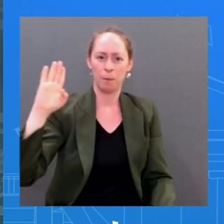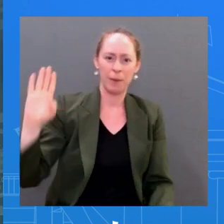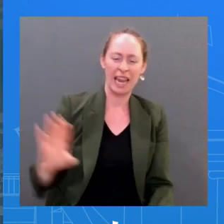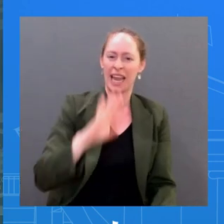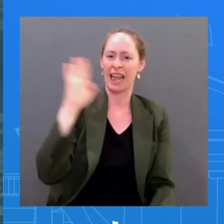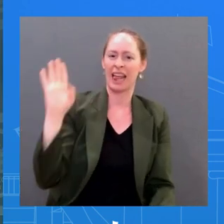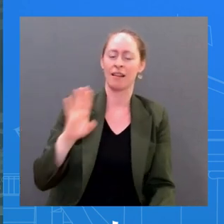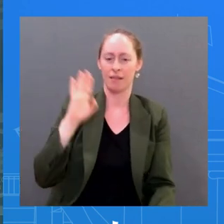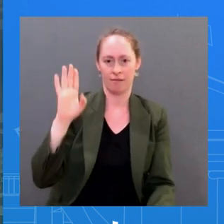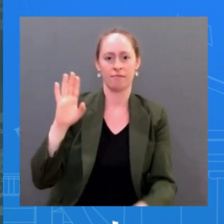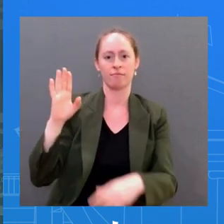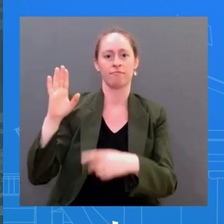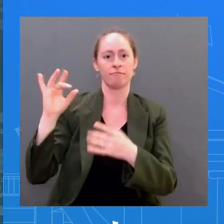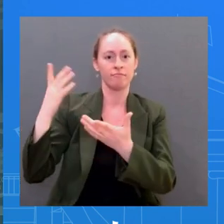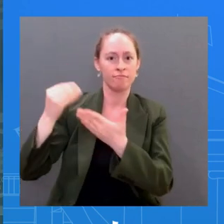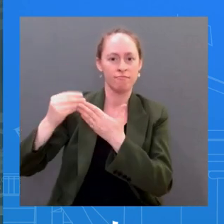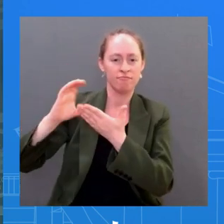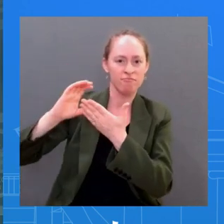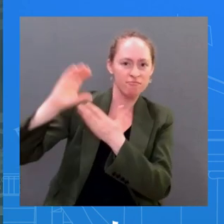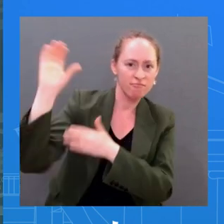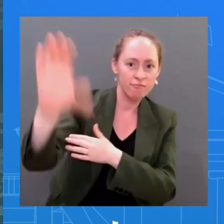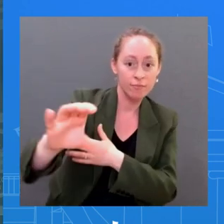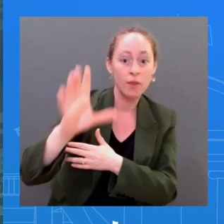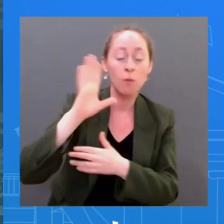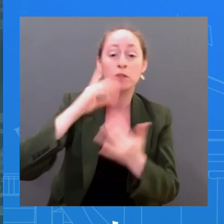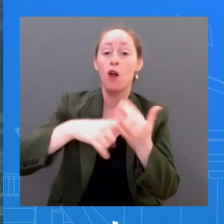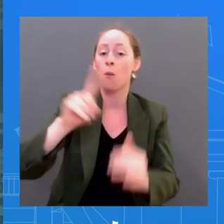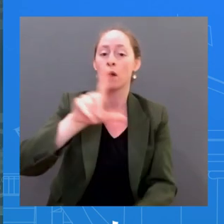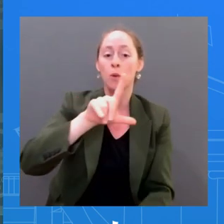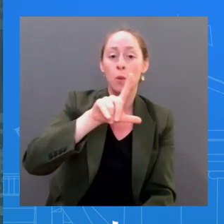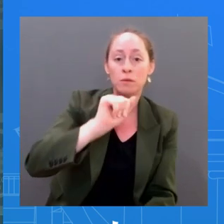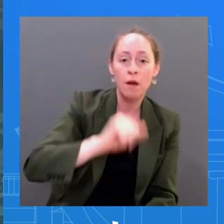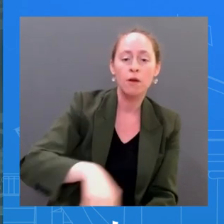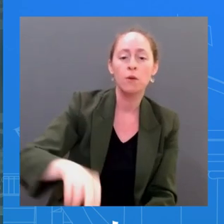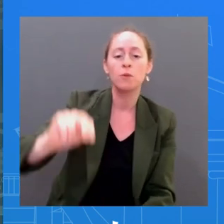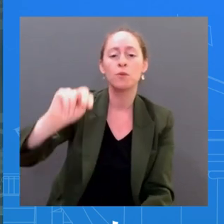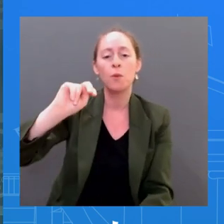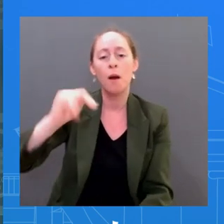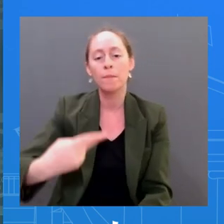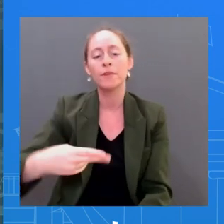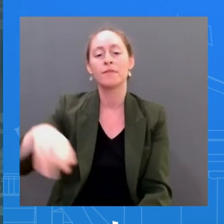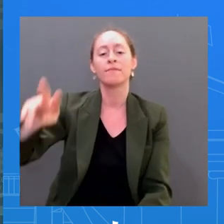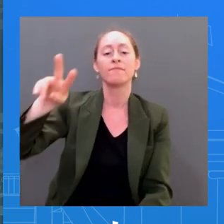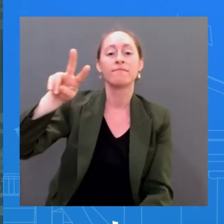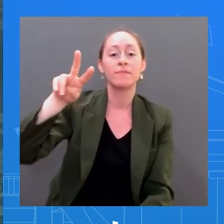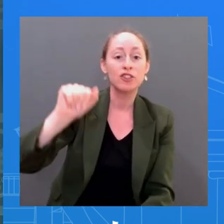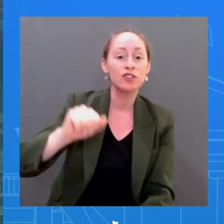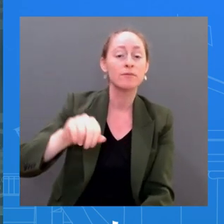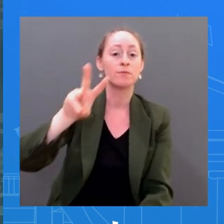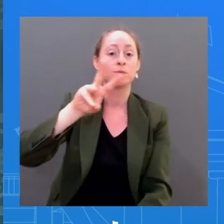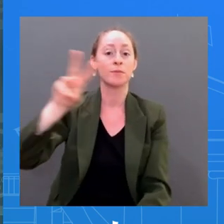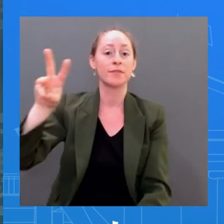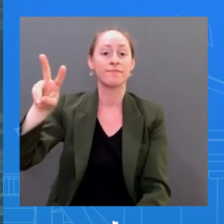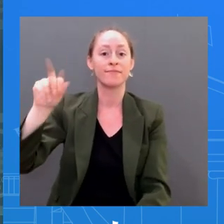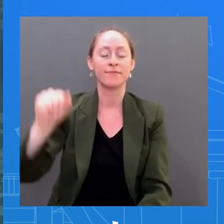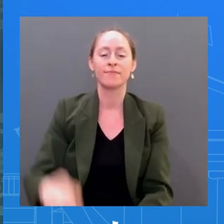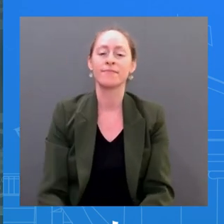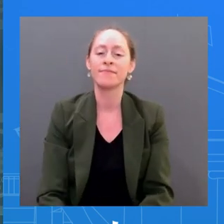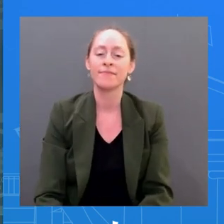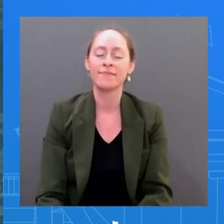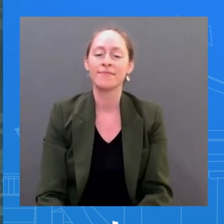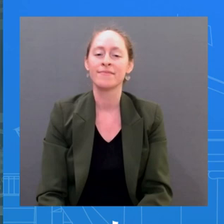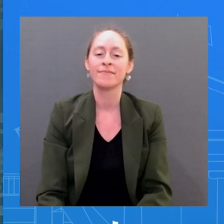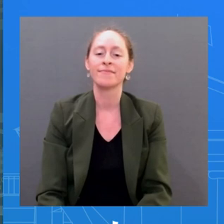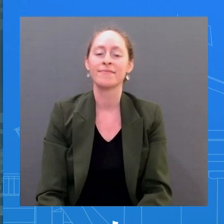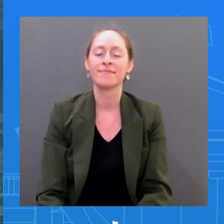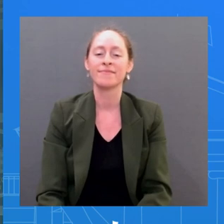Louisiana, New Hampshire, Virginia, and West Virginia to connect over 200,000 homes that currently lack access.